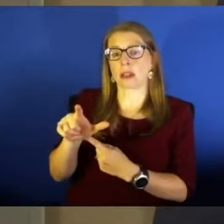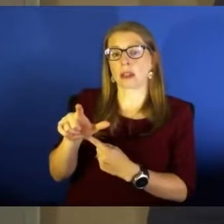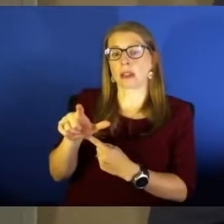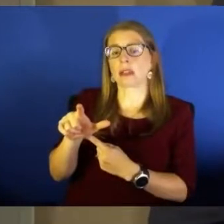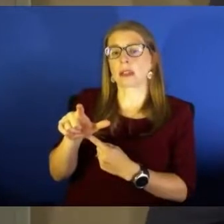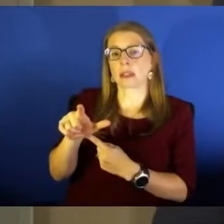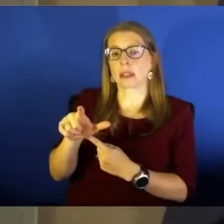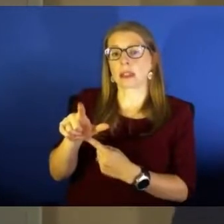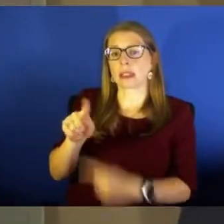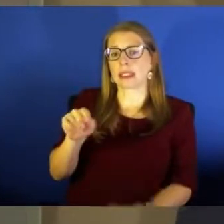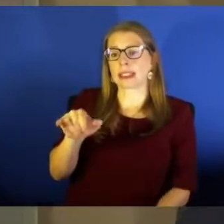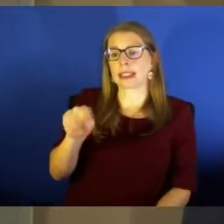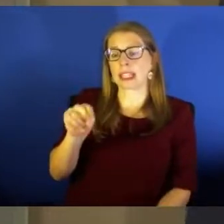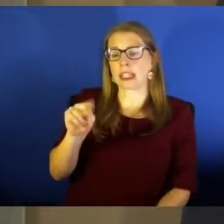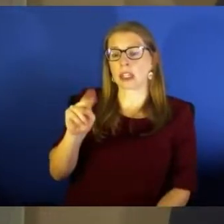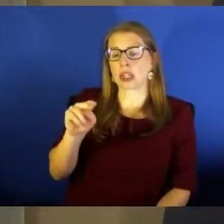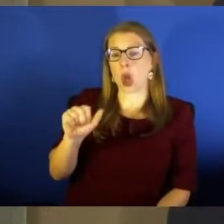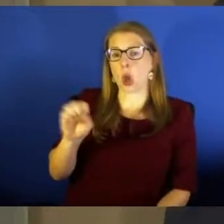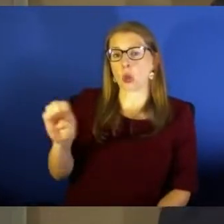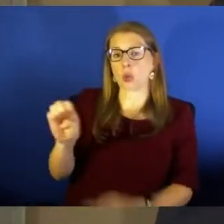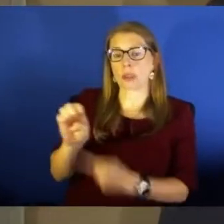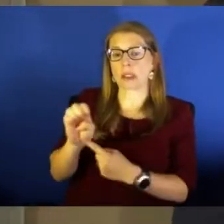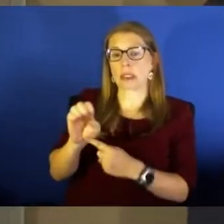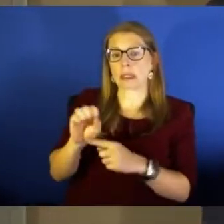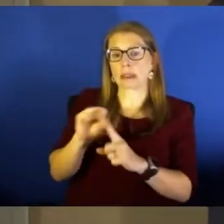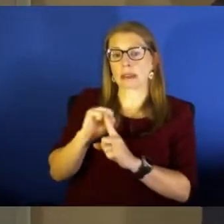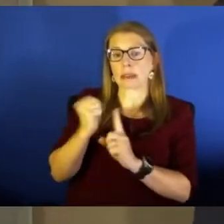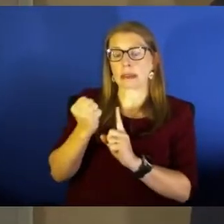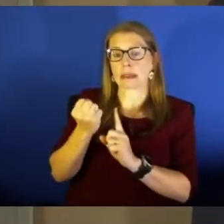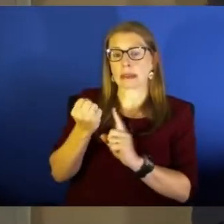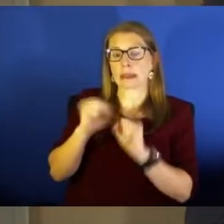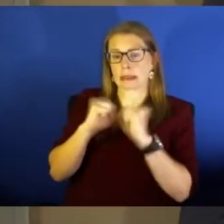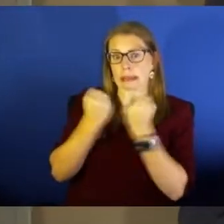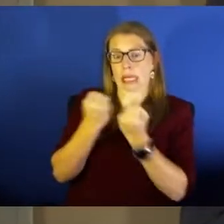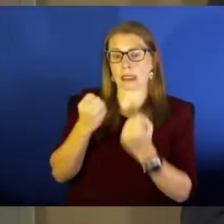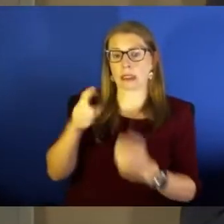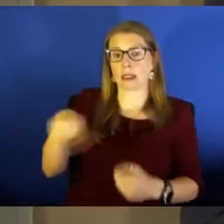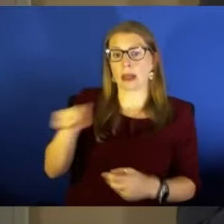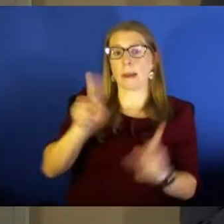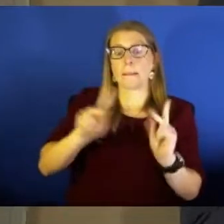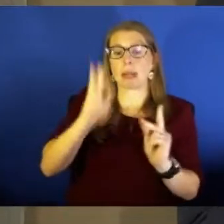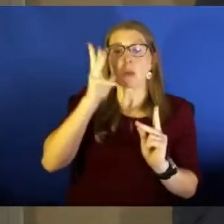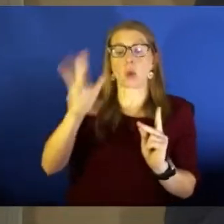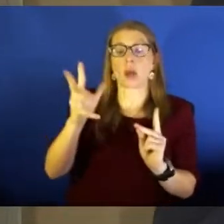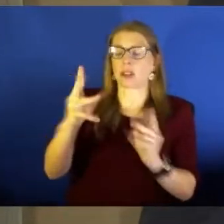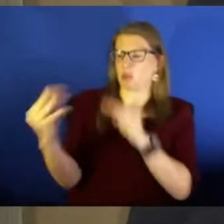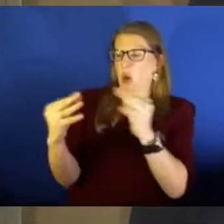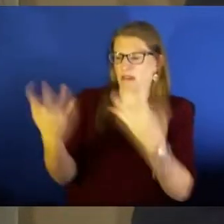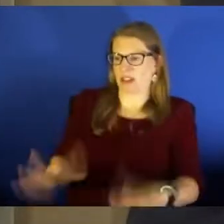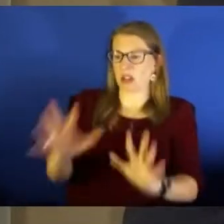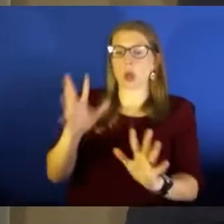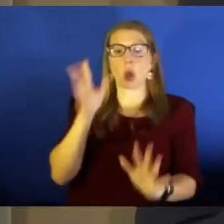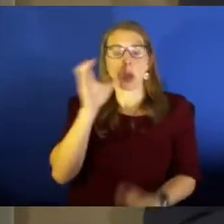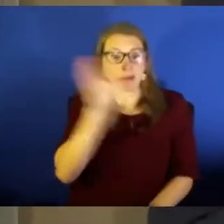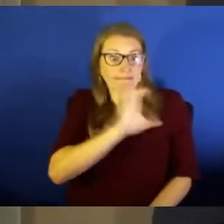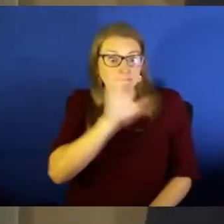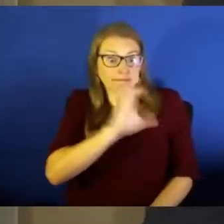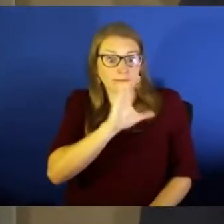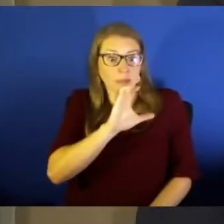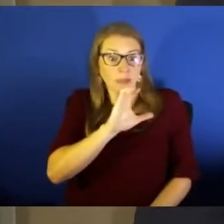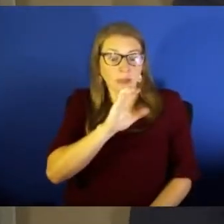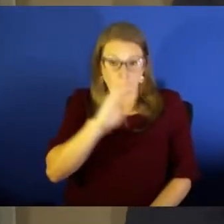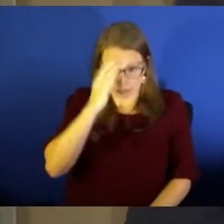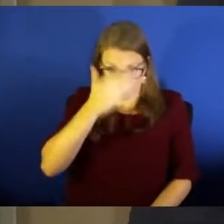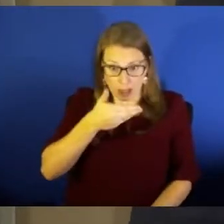of those groups that outgrew, that came out of the war, where people then would seek to, as it were, cover their